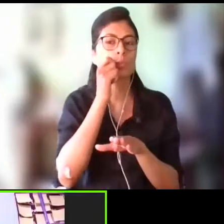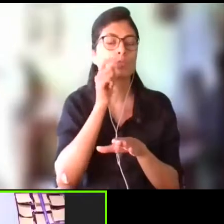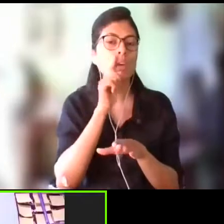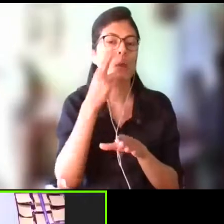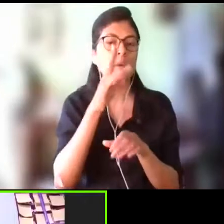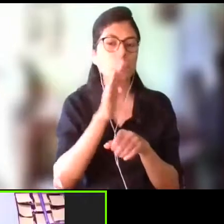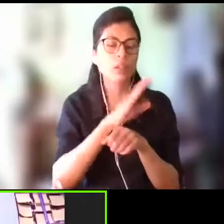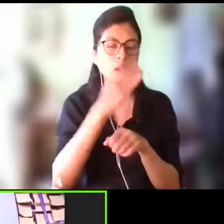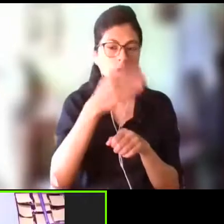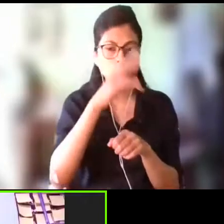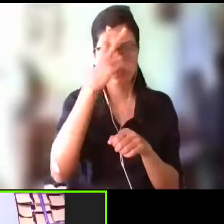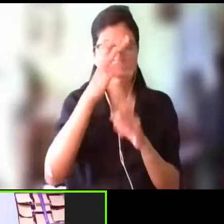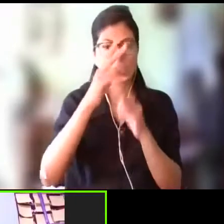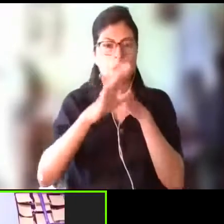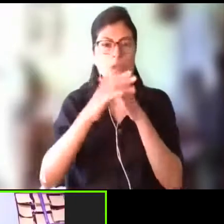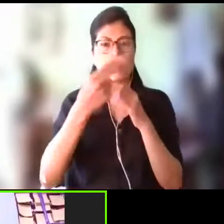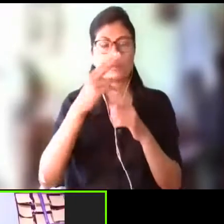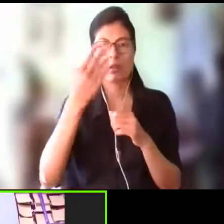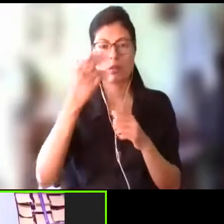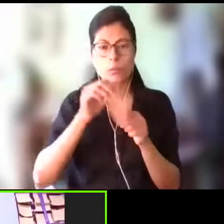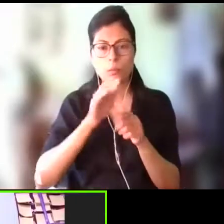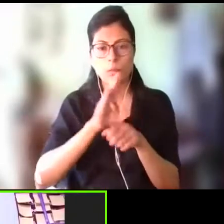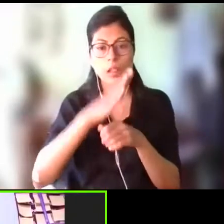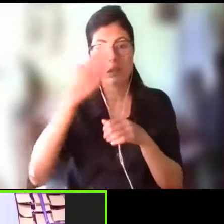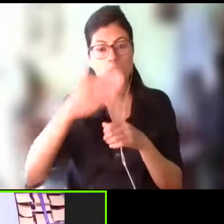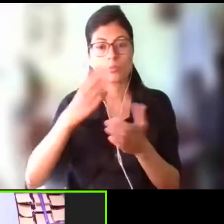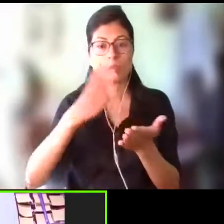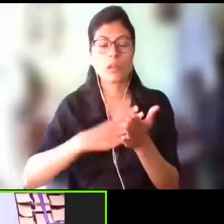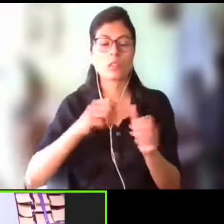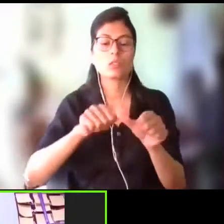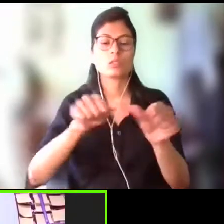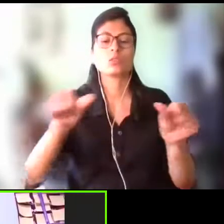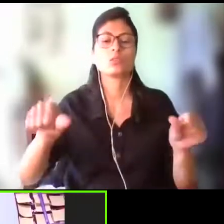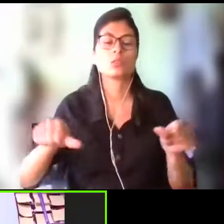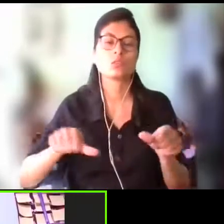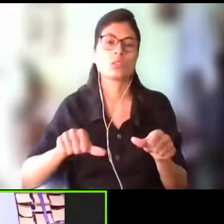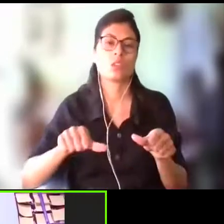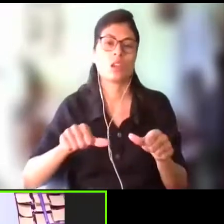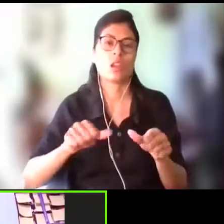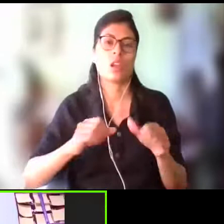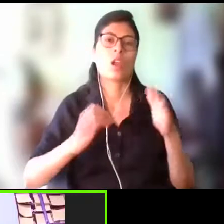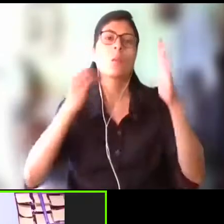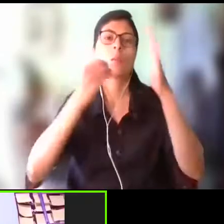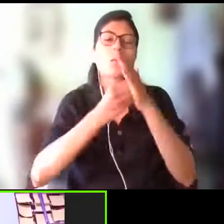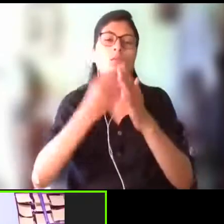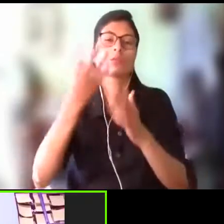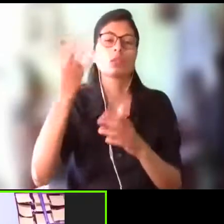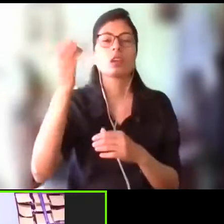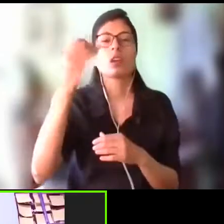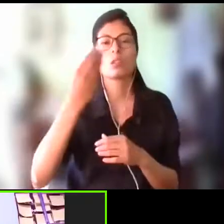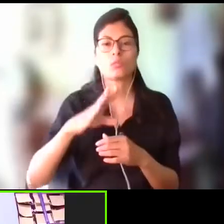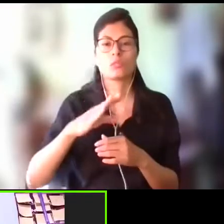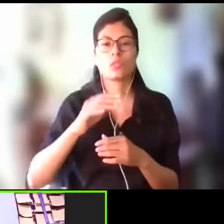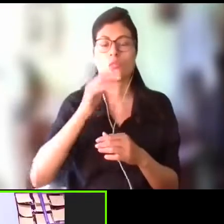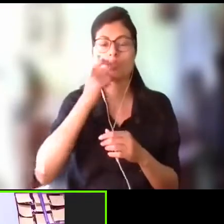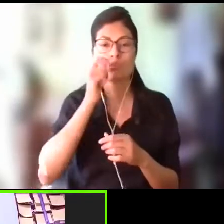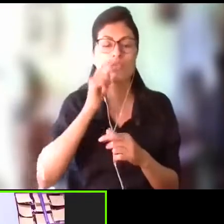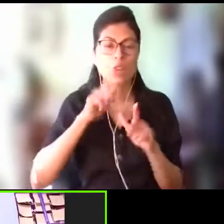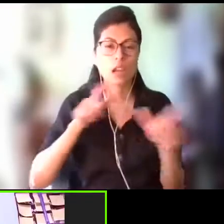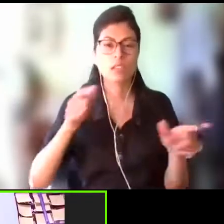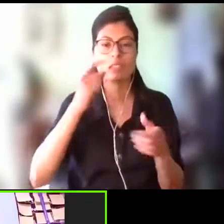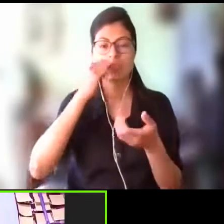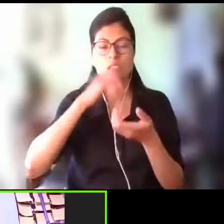to land and become exposed to hunger, food insecurity, and also become victims